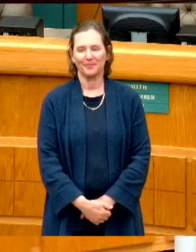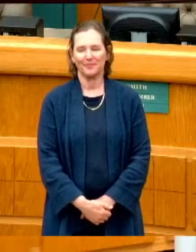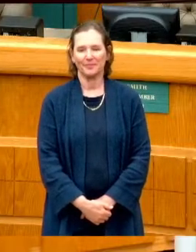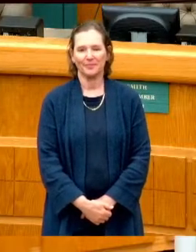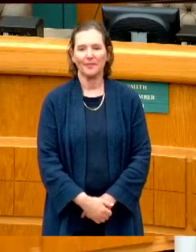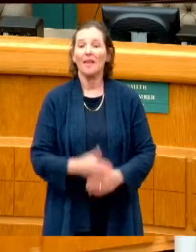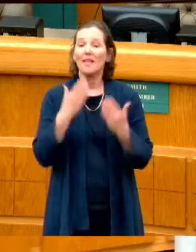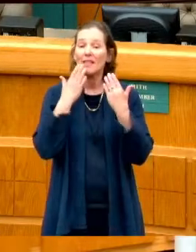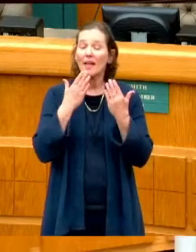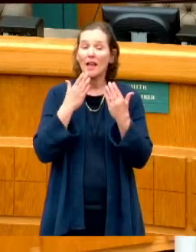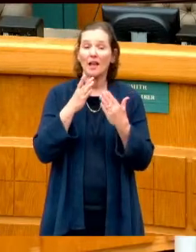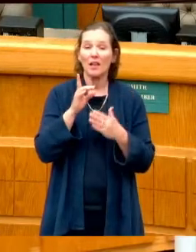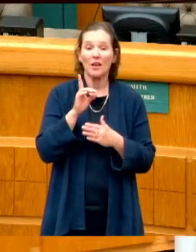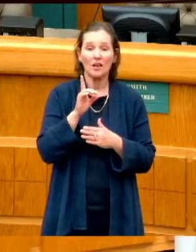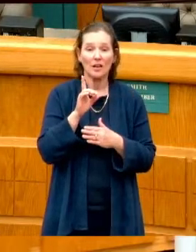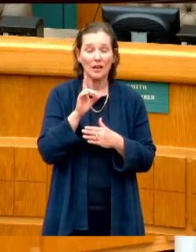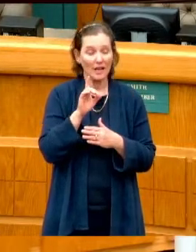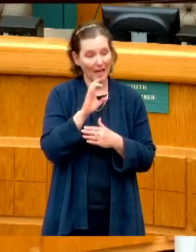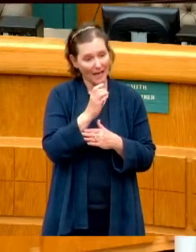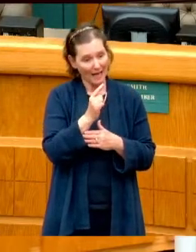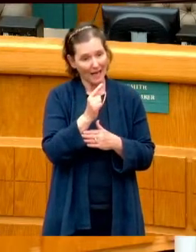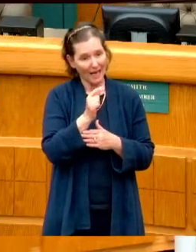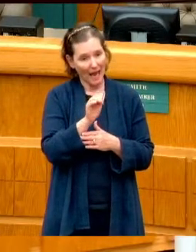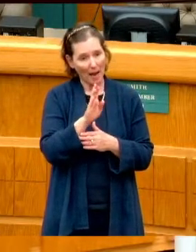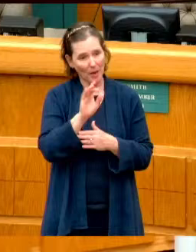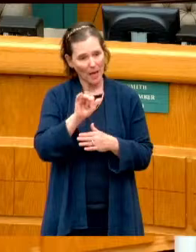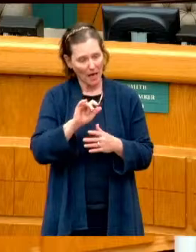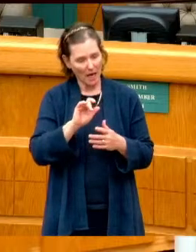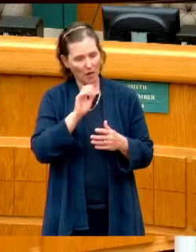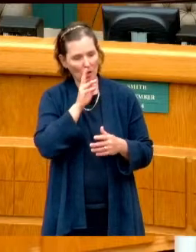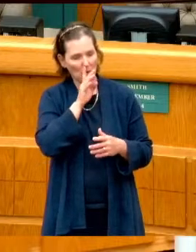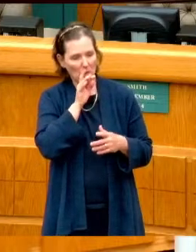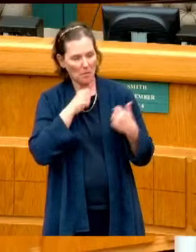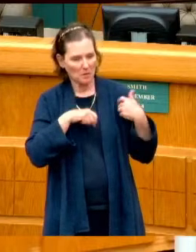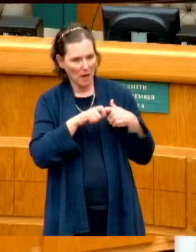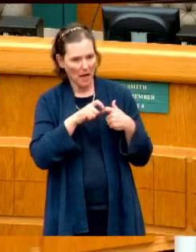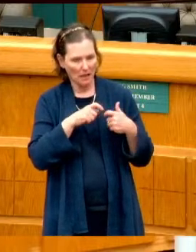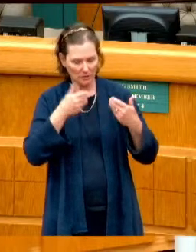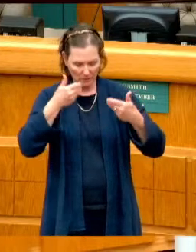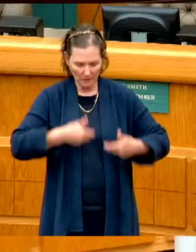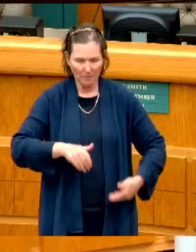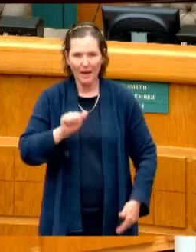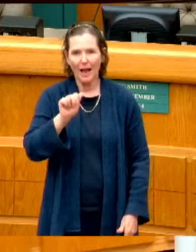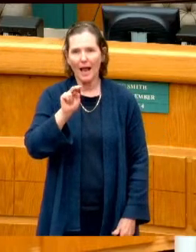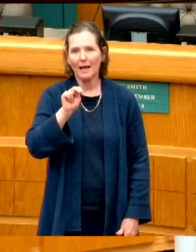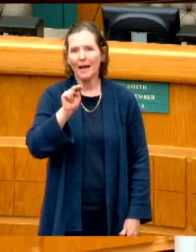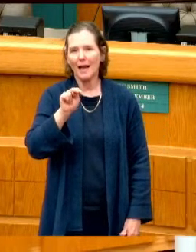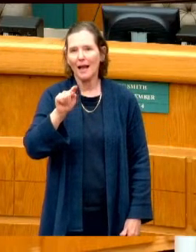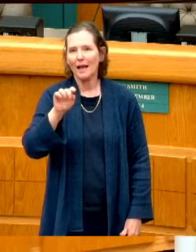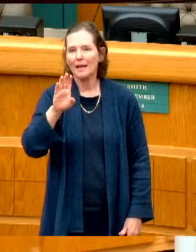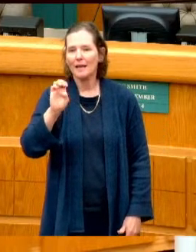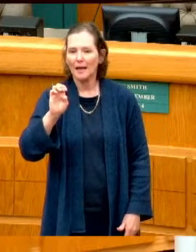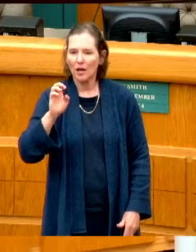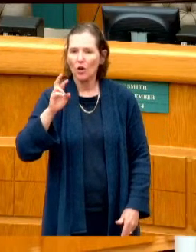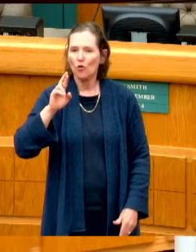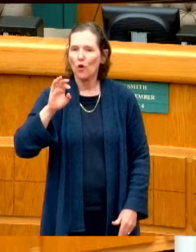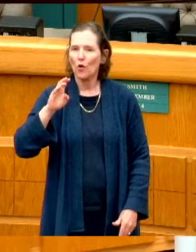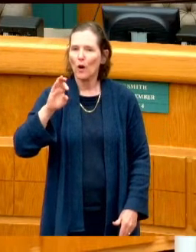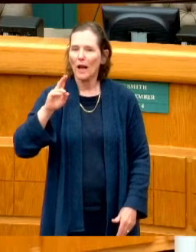Thank you, Gabby. Annette Rodriguez, Public Health Director. So we're going to start now with the COVID-19